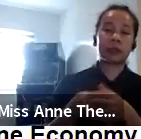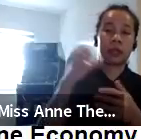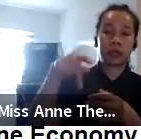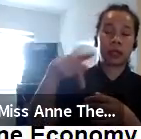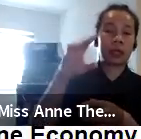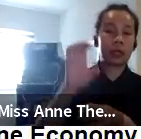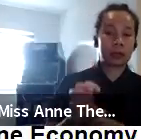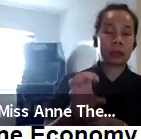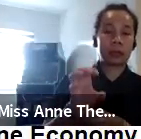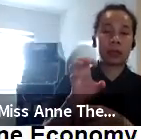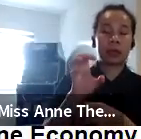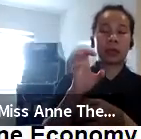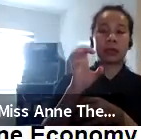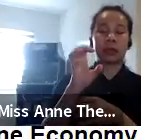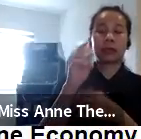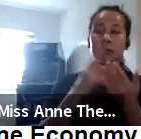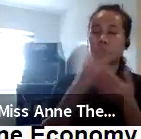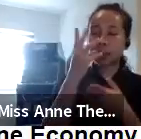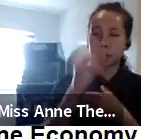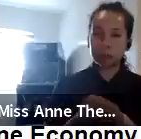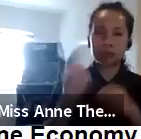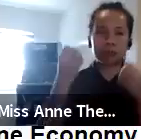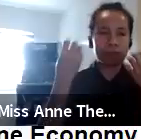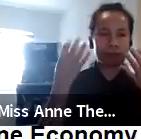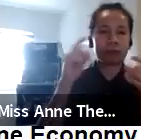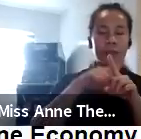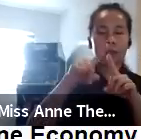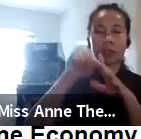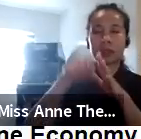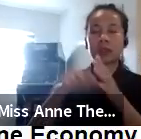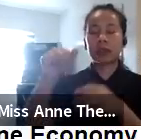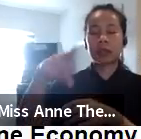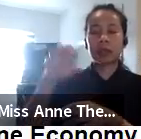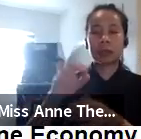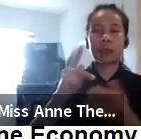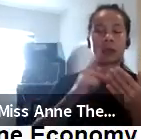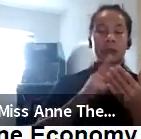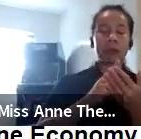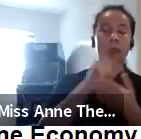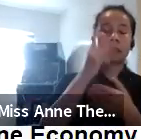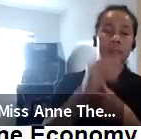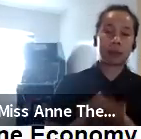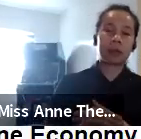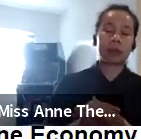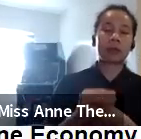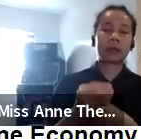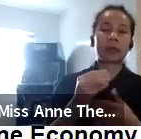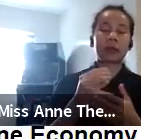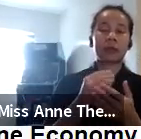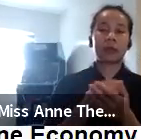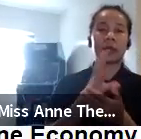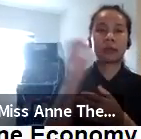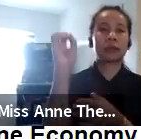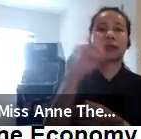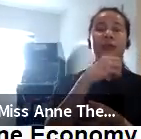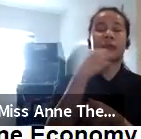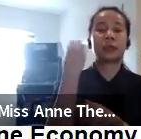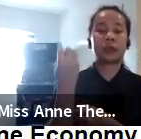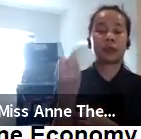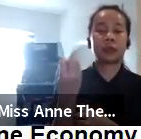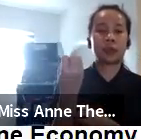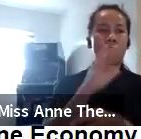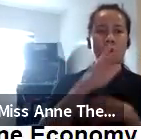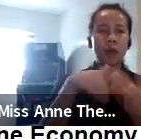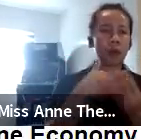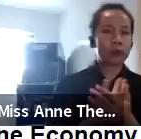Edutainment Exchange Program, the APEC Internet Volunteers, the ALCOB International Conference, and others, because all of these